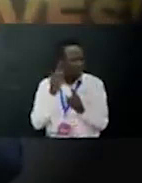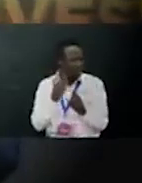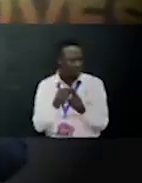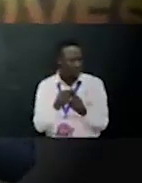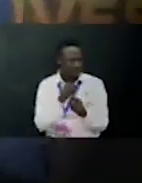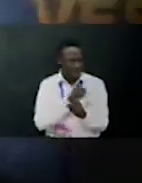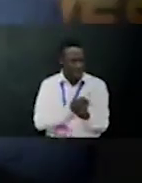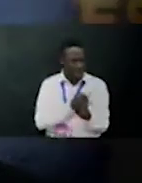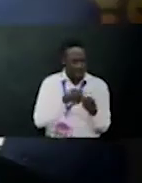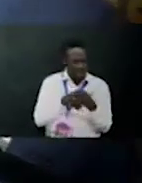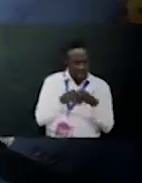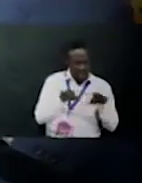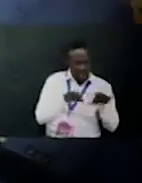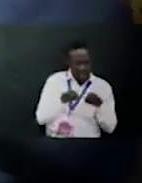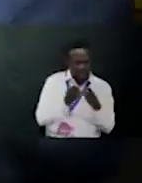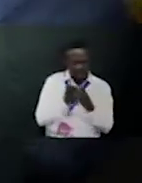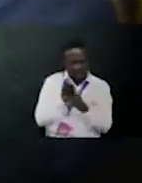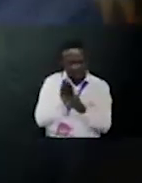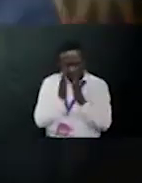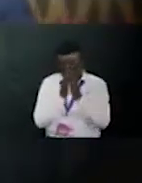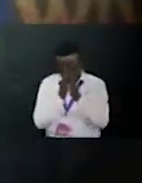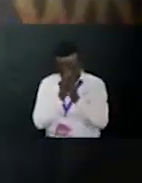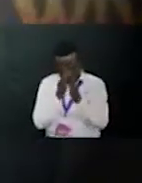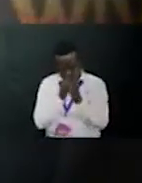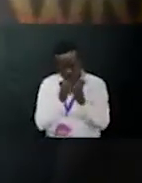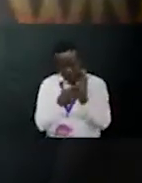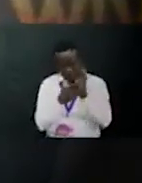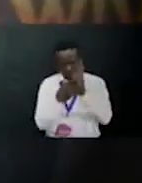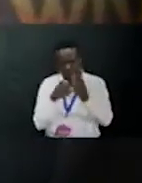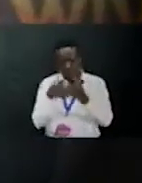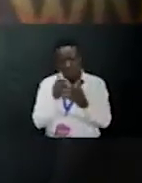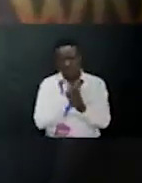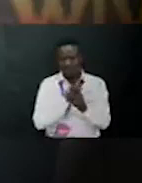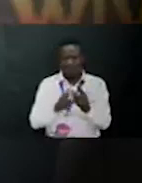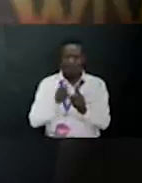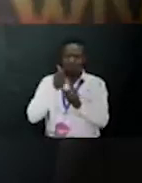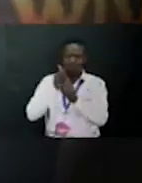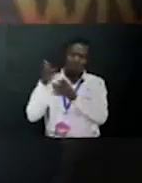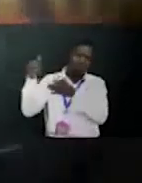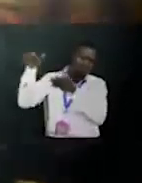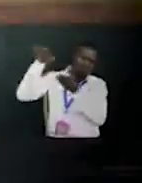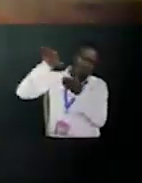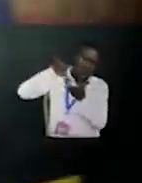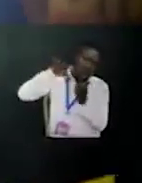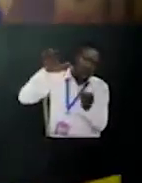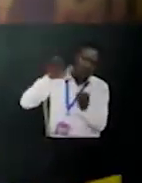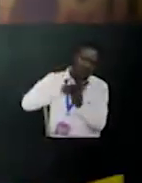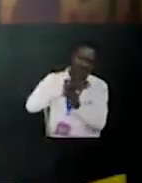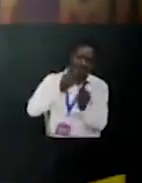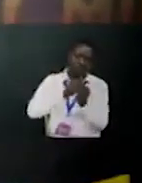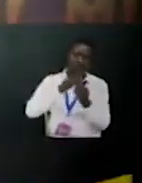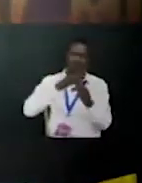prayer that you are going to pray, will determine how the Lord is going to fill you. But the truth is